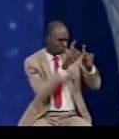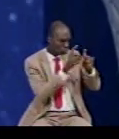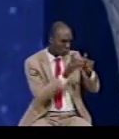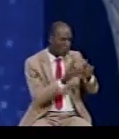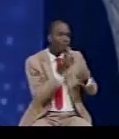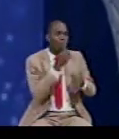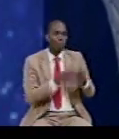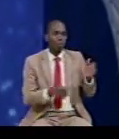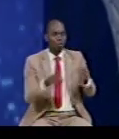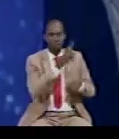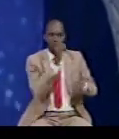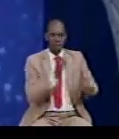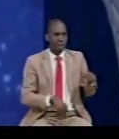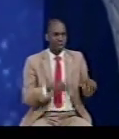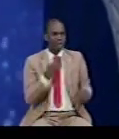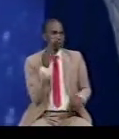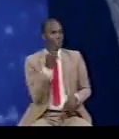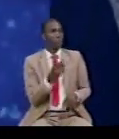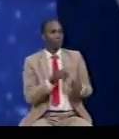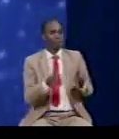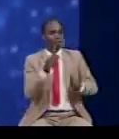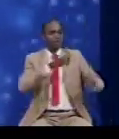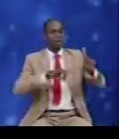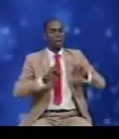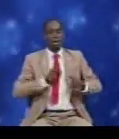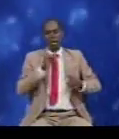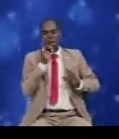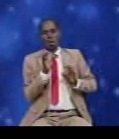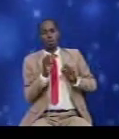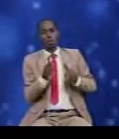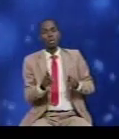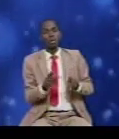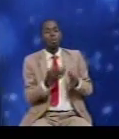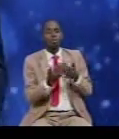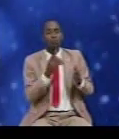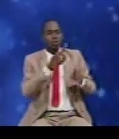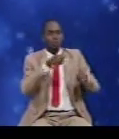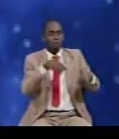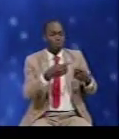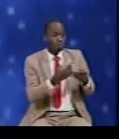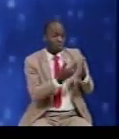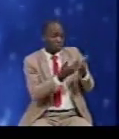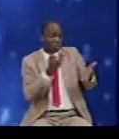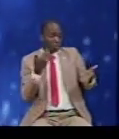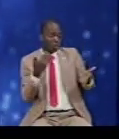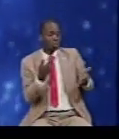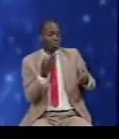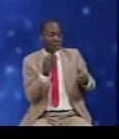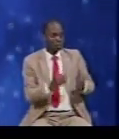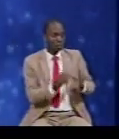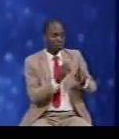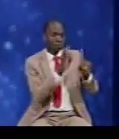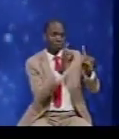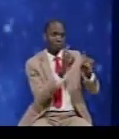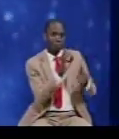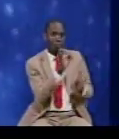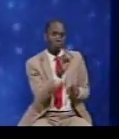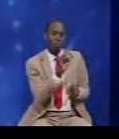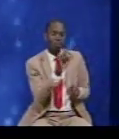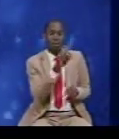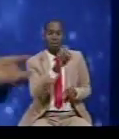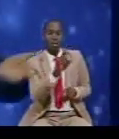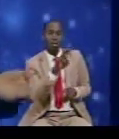do you know? And you say, I'm all right. Before you get to the x-ray of man, I'm all right. Now you get before the x-ray and you